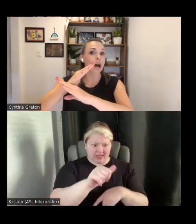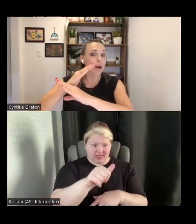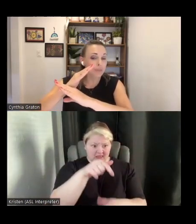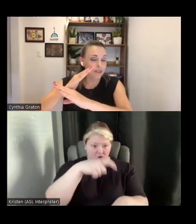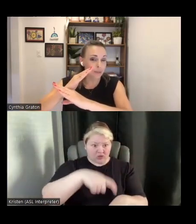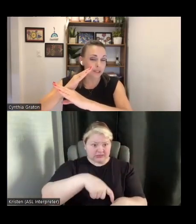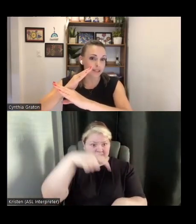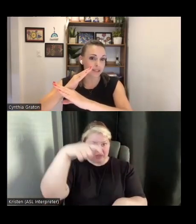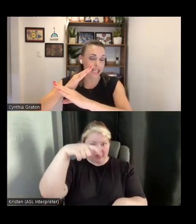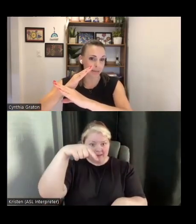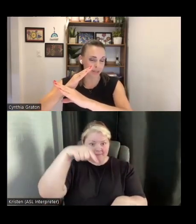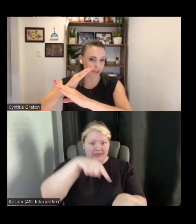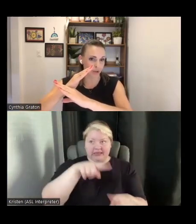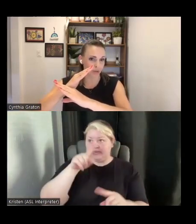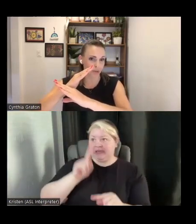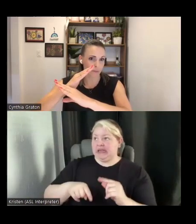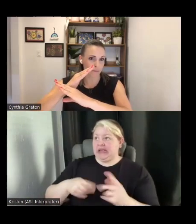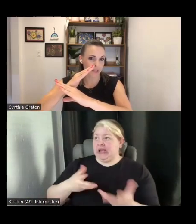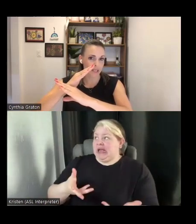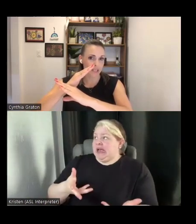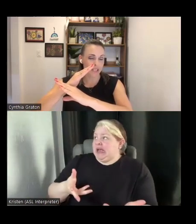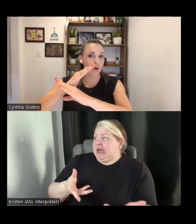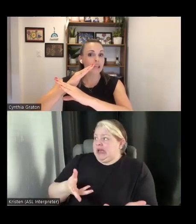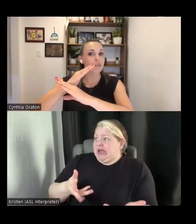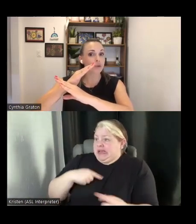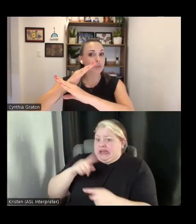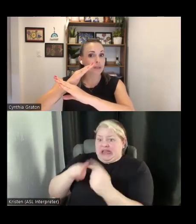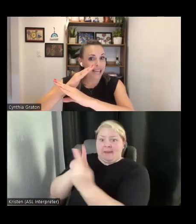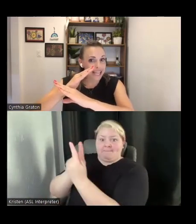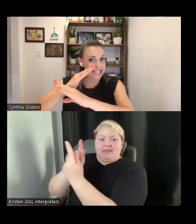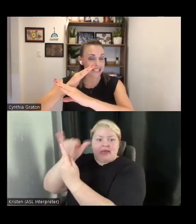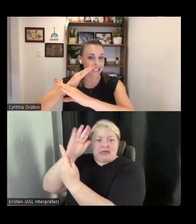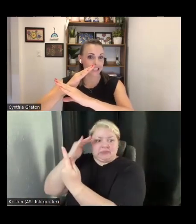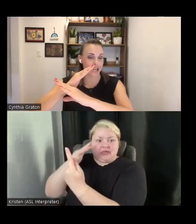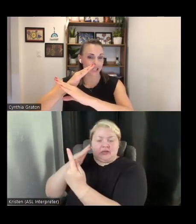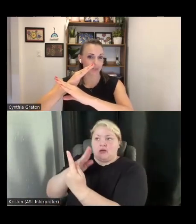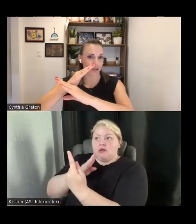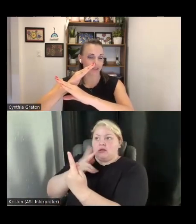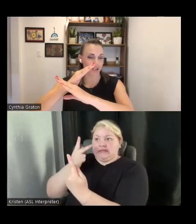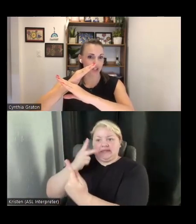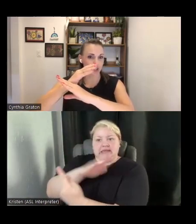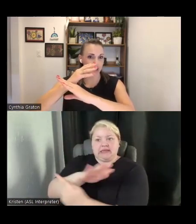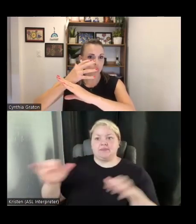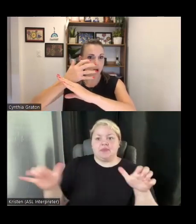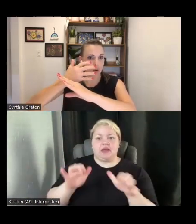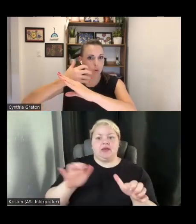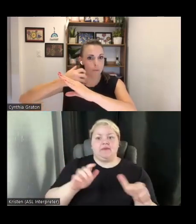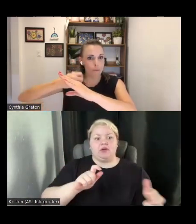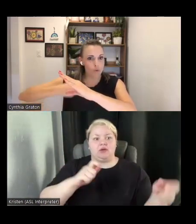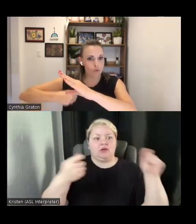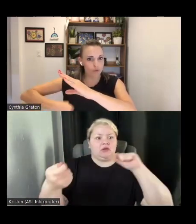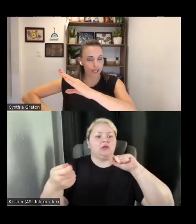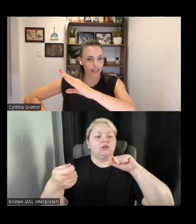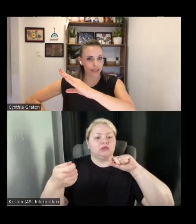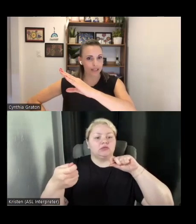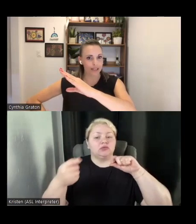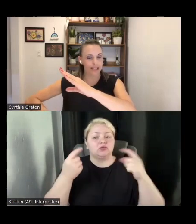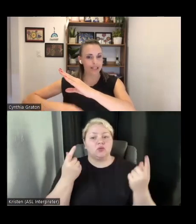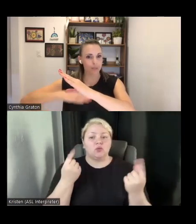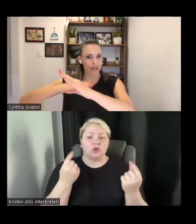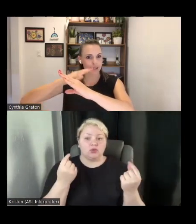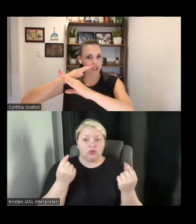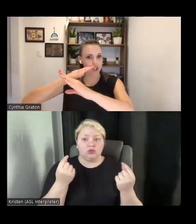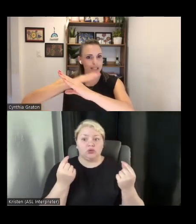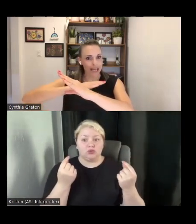an incompatibility episode. So if you plan C expectation, you are removing